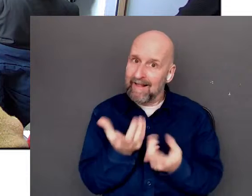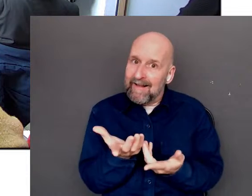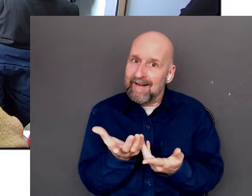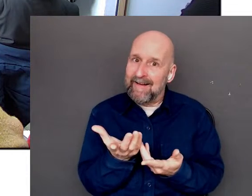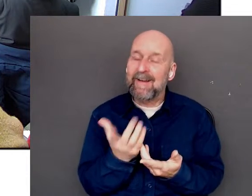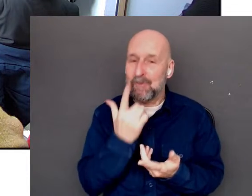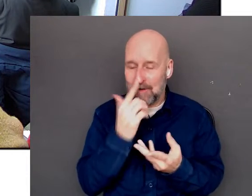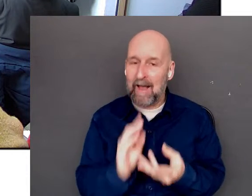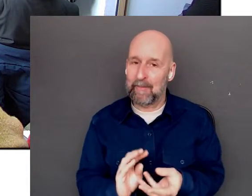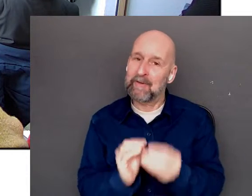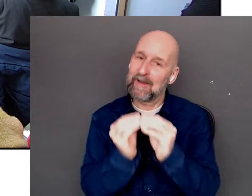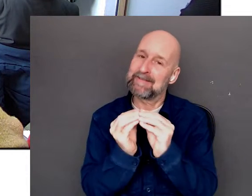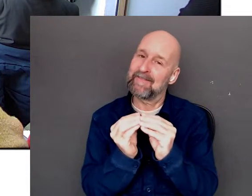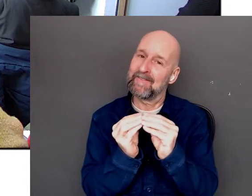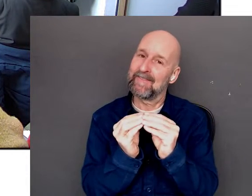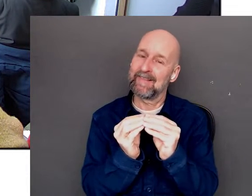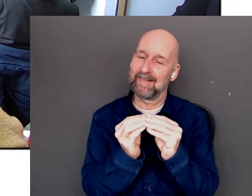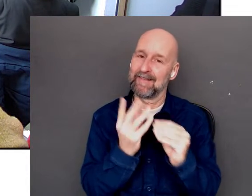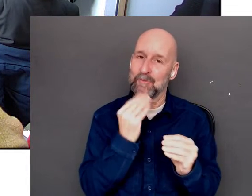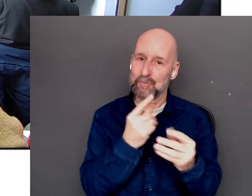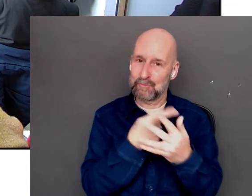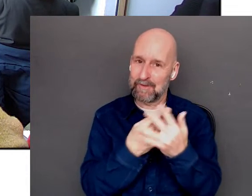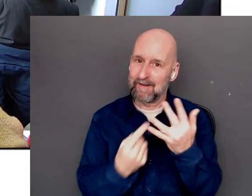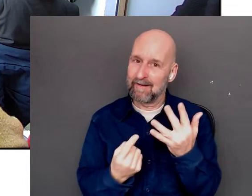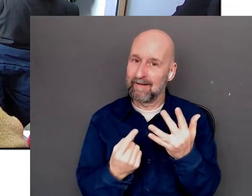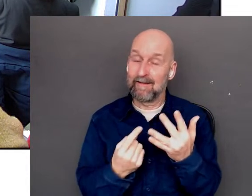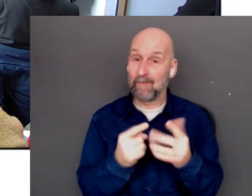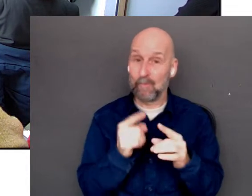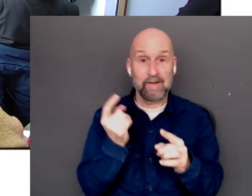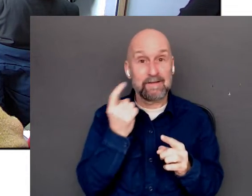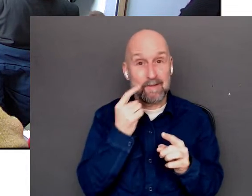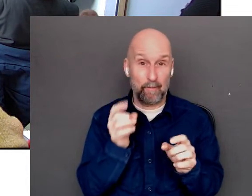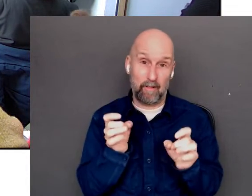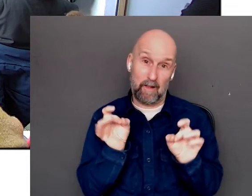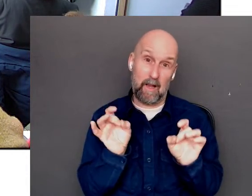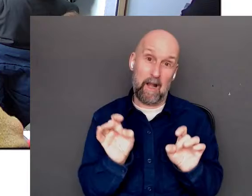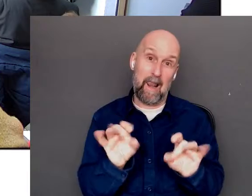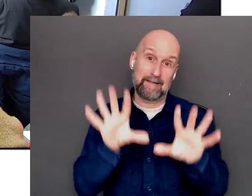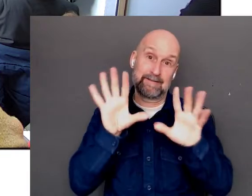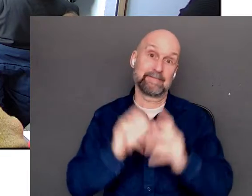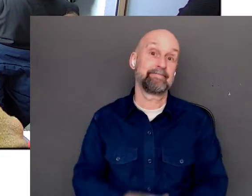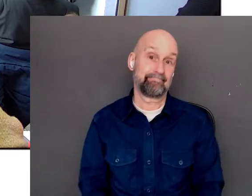with stuff, just even lights, so yeah.